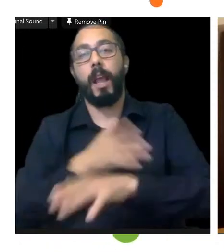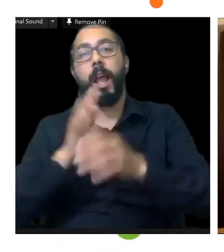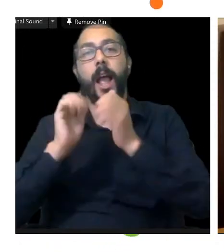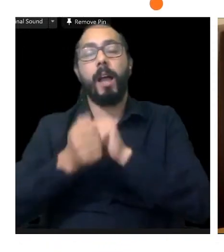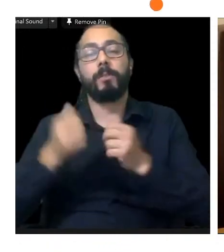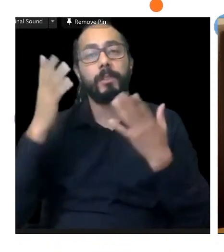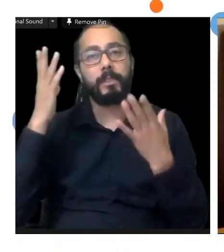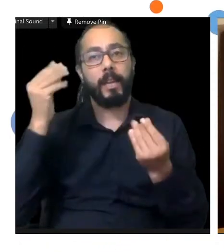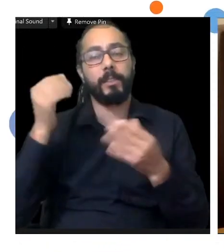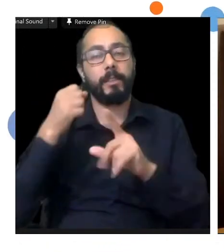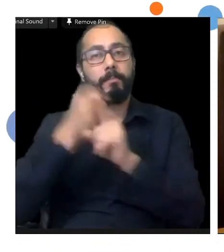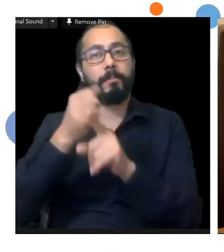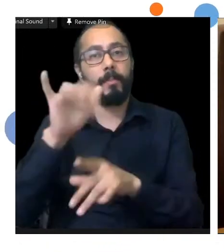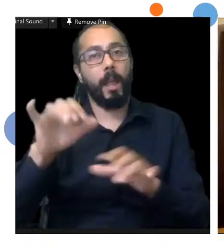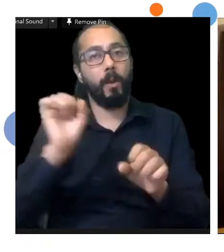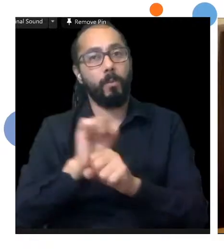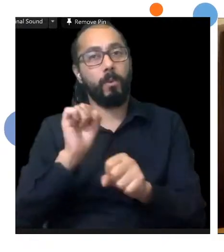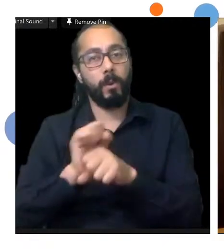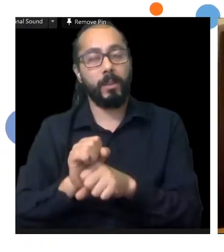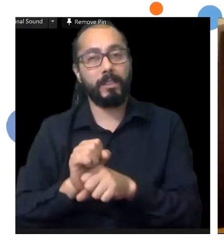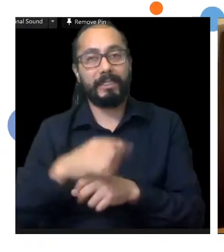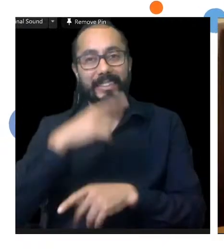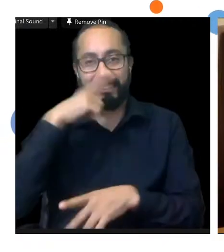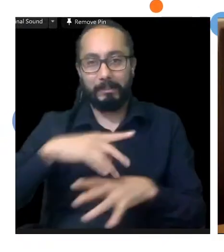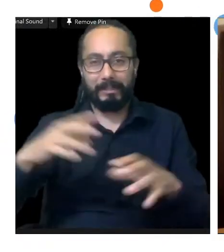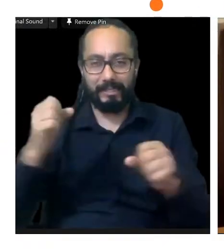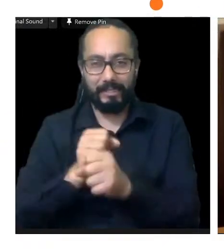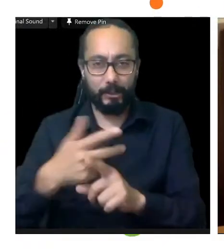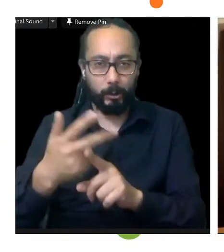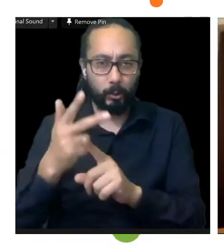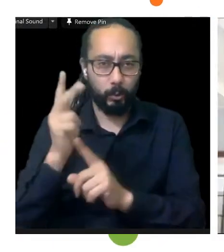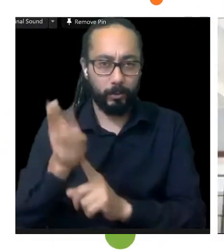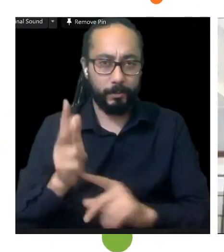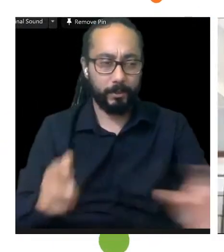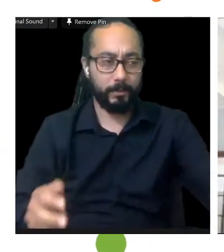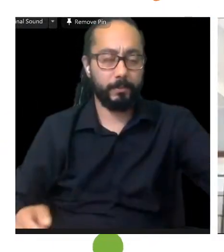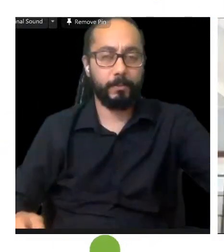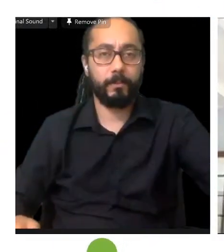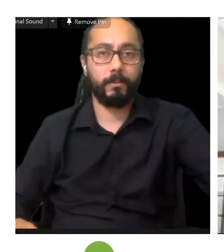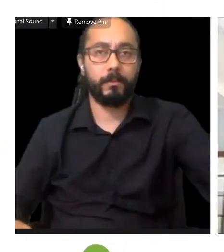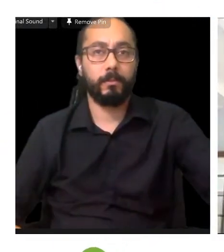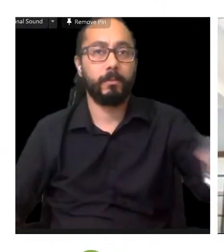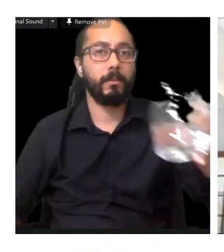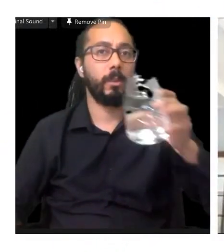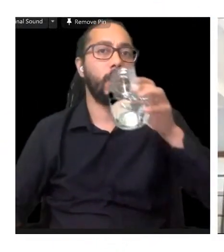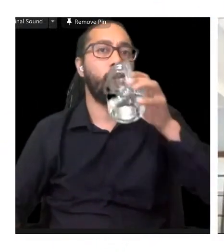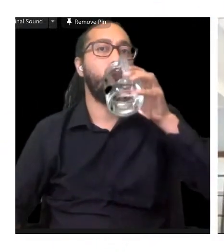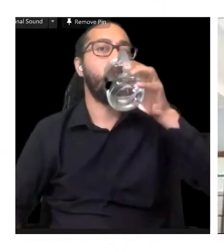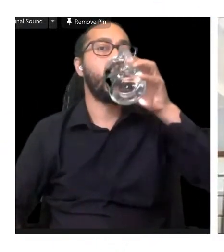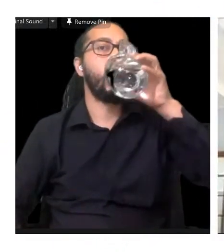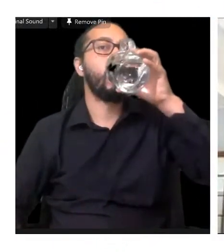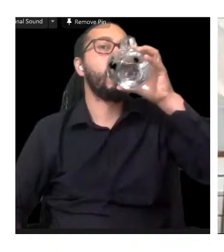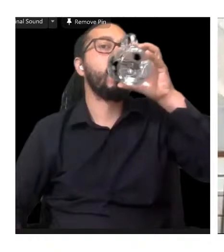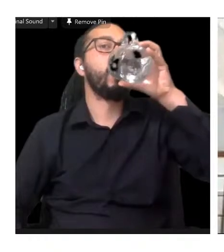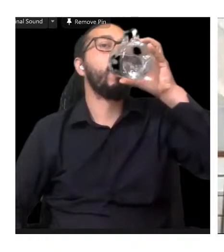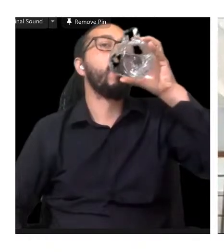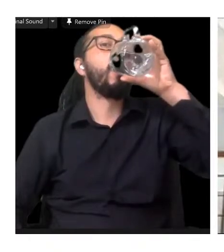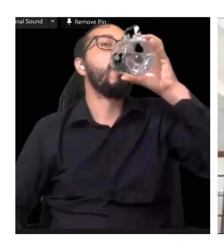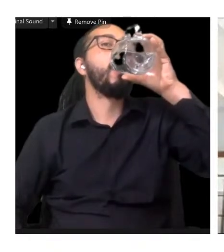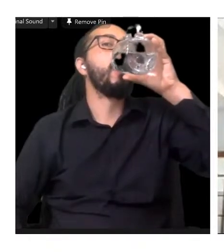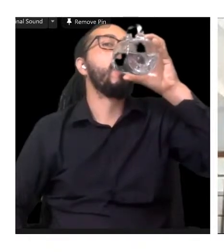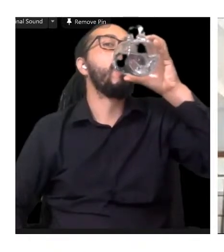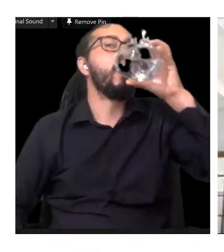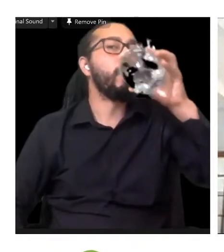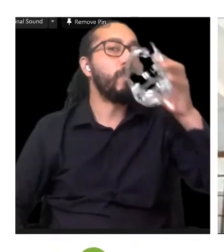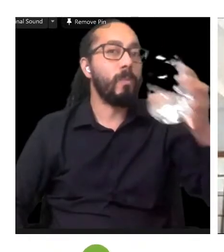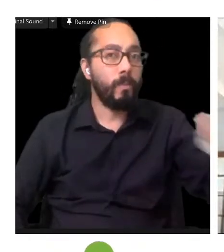that large question and 3 minutes to answer it. Okay, thank you. Thank you, Camilla. I'm Jane Watson. I'm the CEO of the National Arts Centre